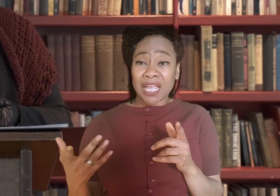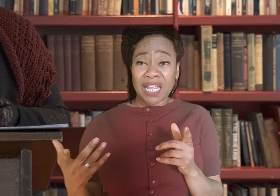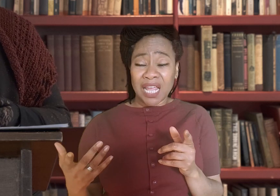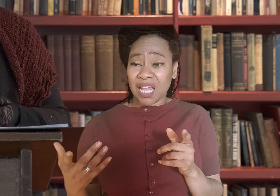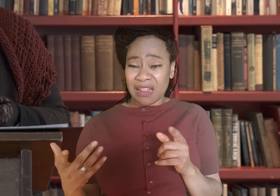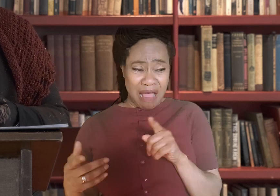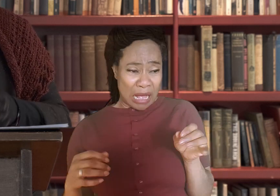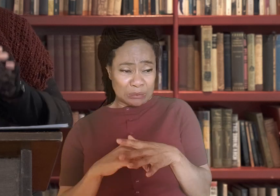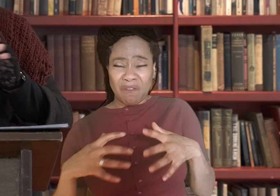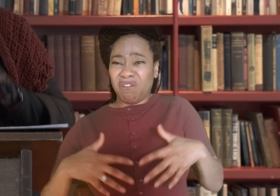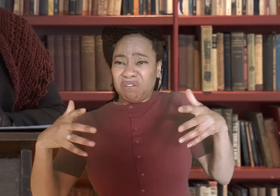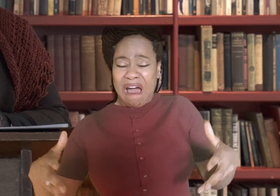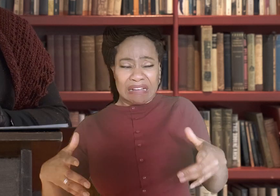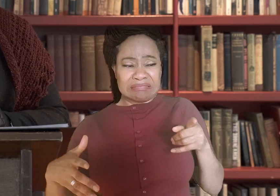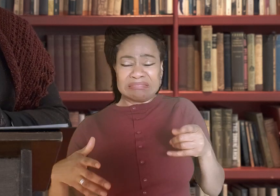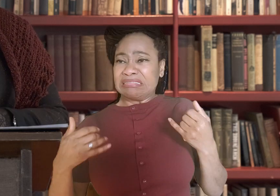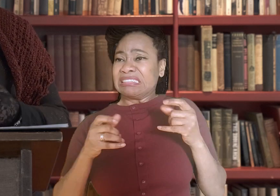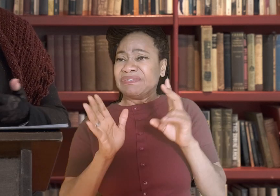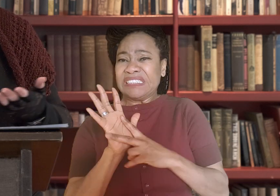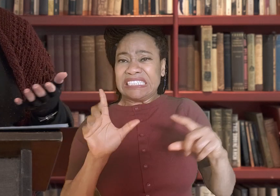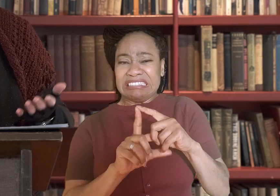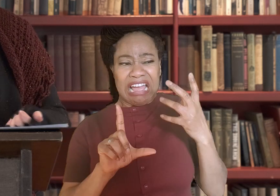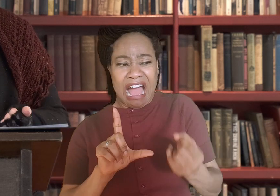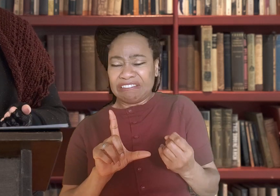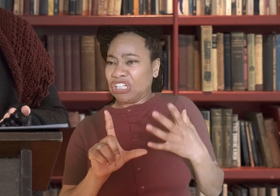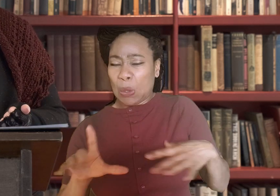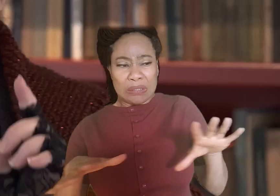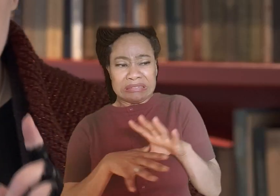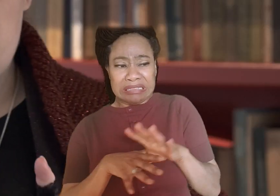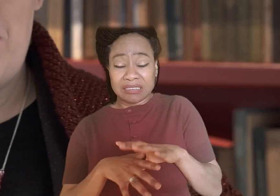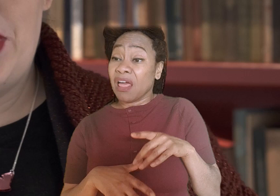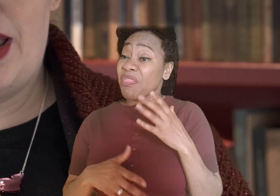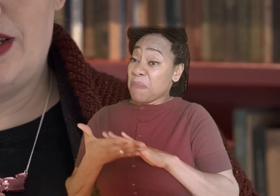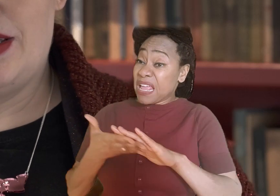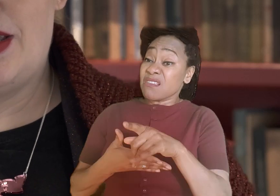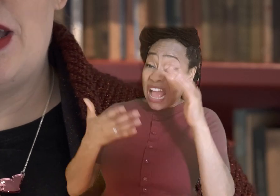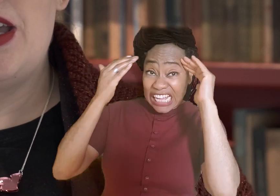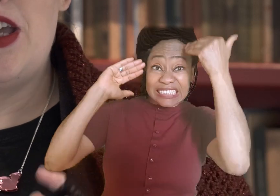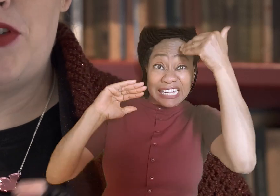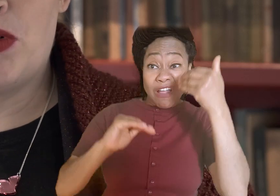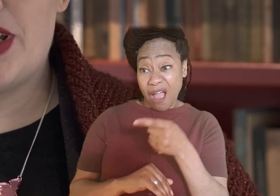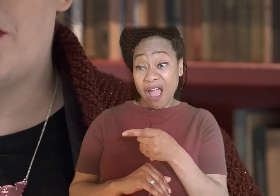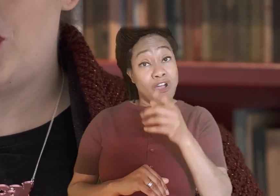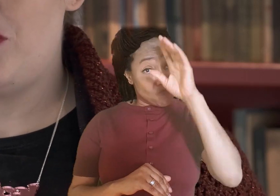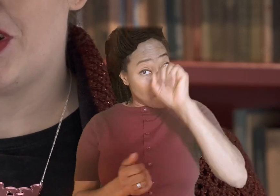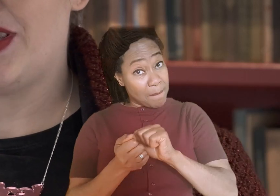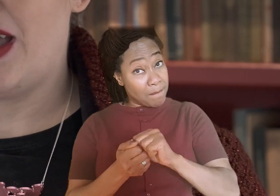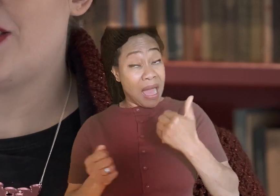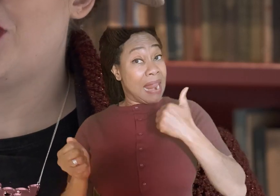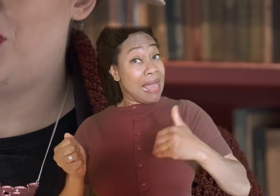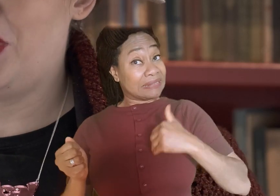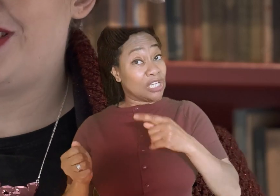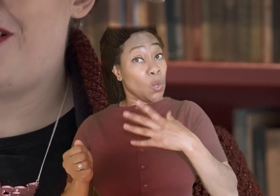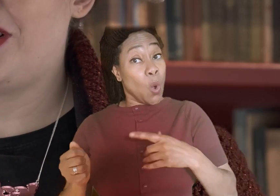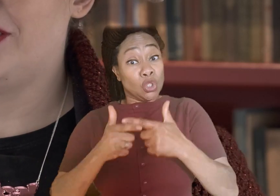bloated syphilitic husband, which in and itself is a symptom of hysteria. Because remember, ladies, if you want to have too much